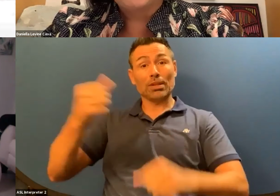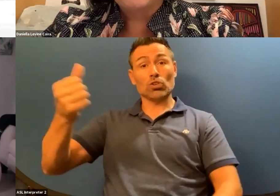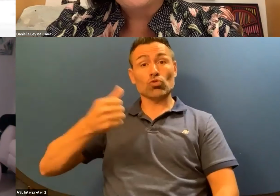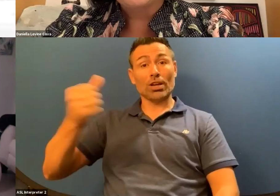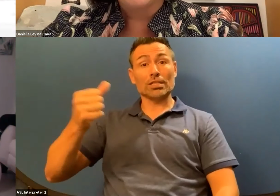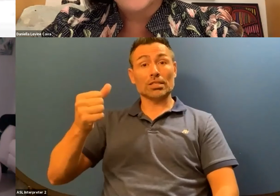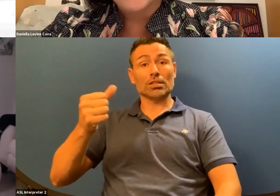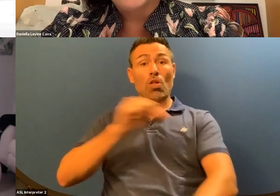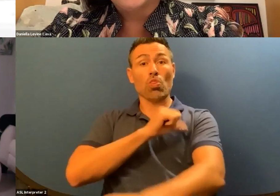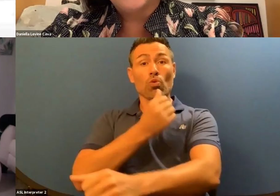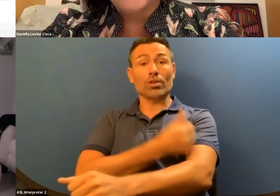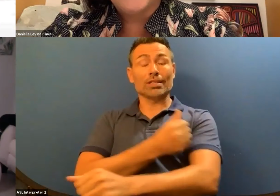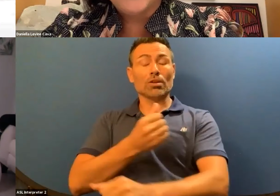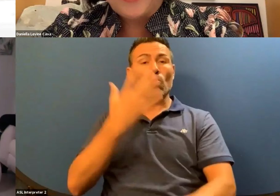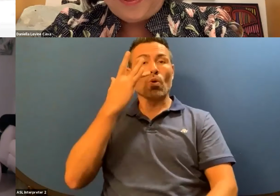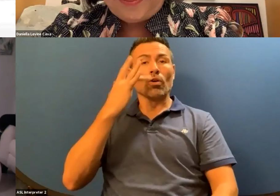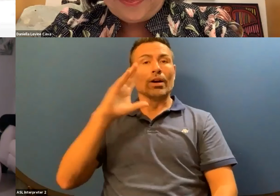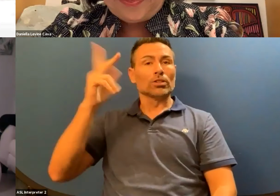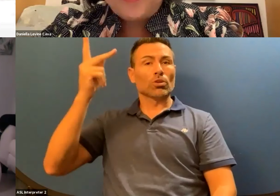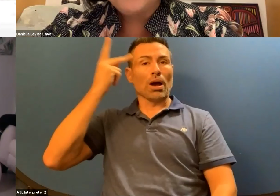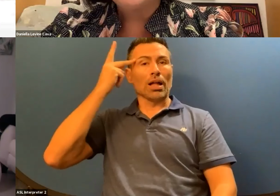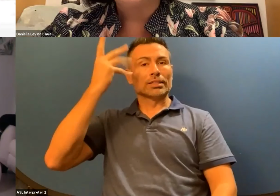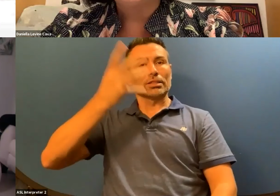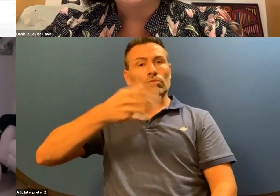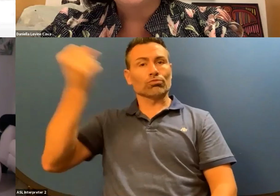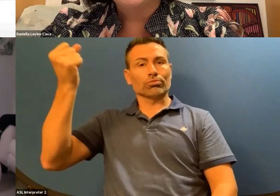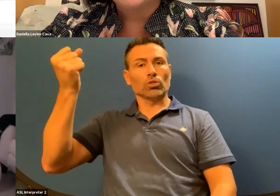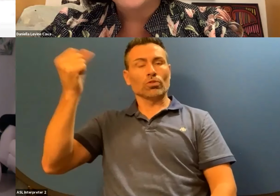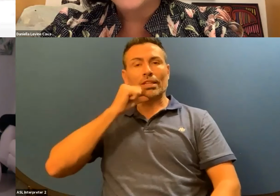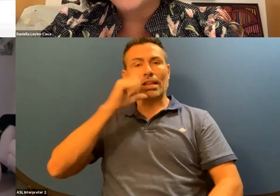take politics out of transportation? Commissioner Bovo.